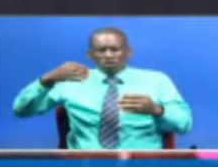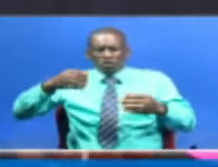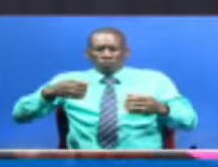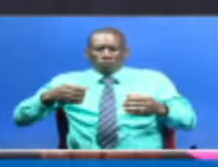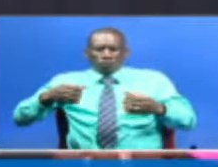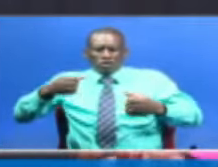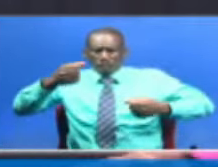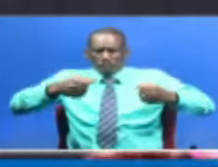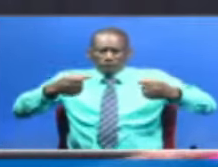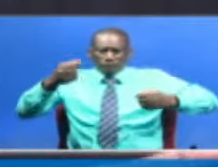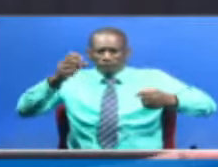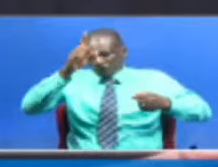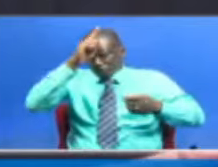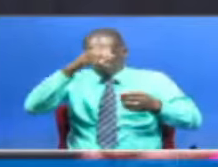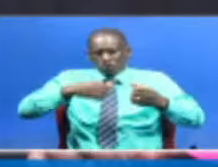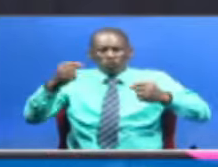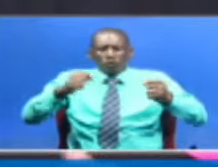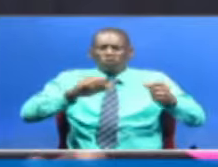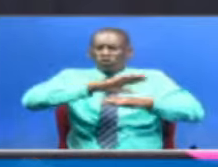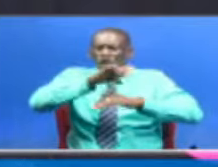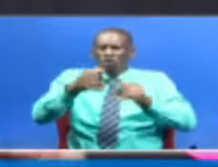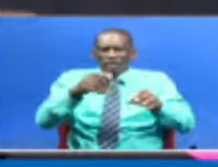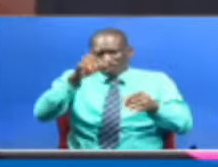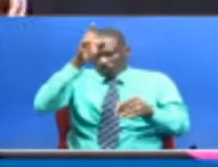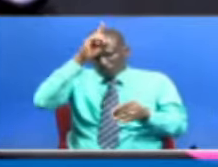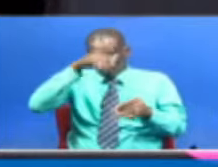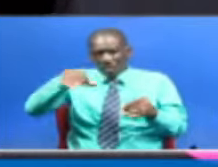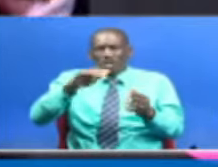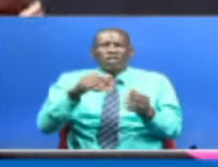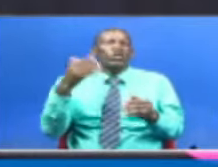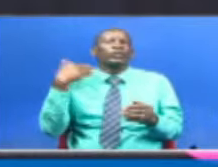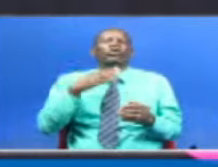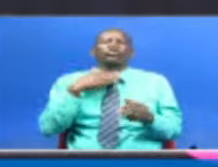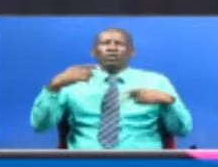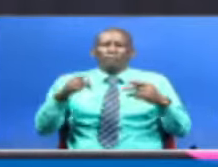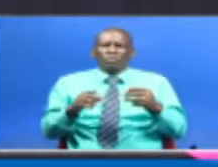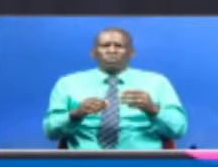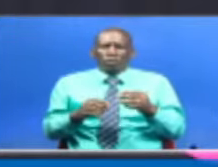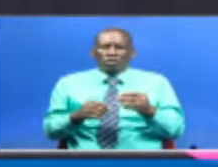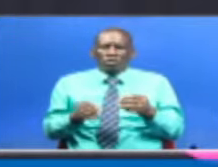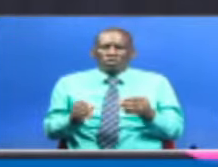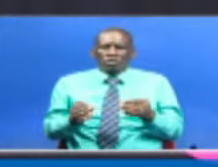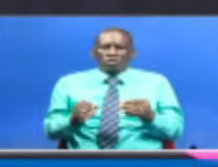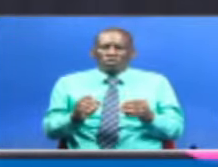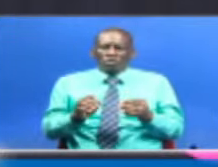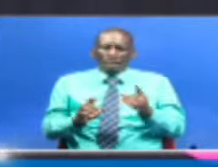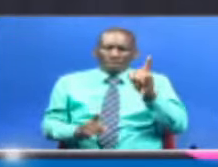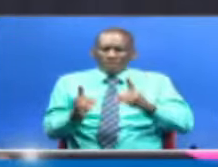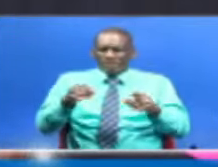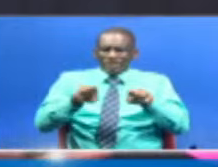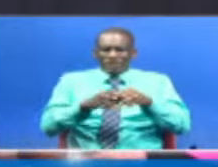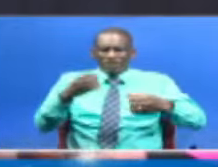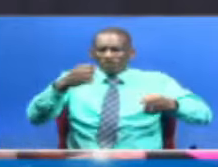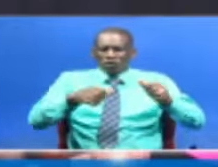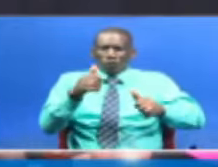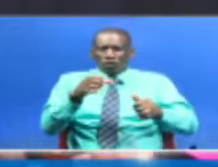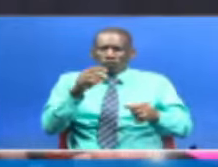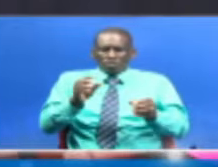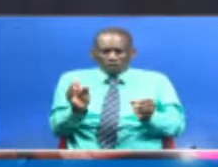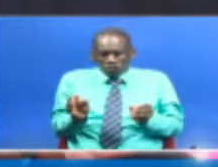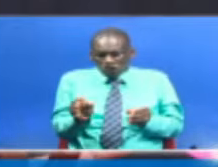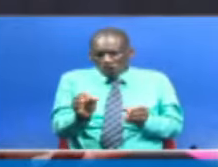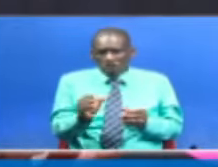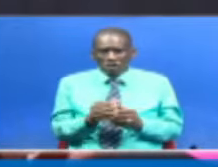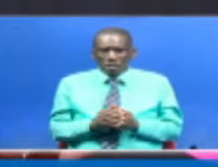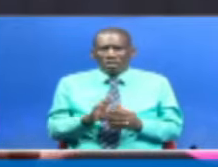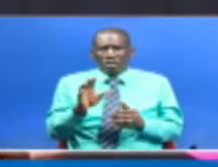country, they are in rural areas, you do not want people hooking up and burning the same vehicle that they're supposed to be charging